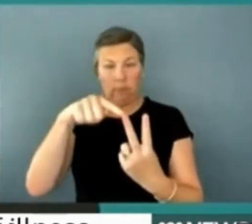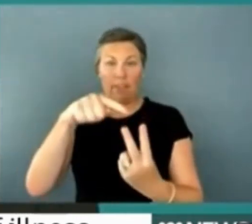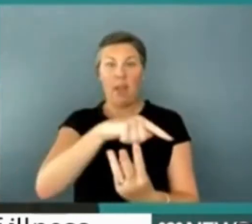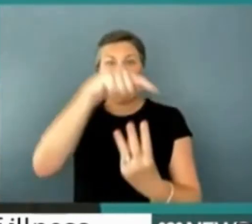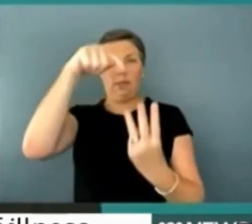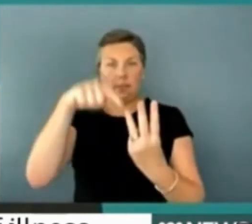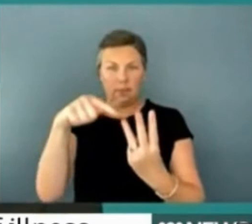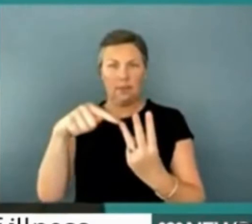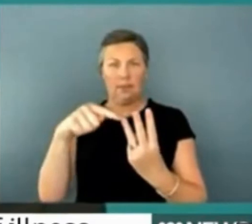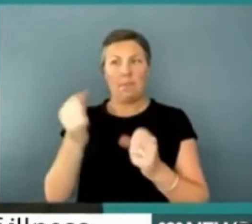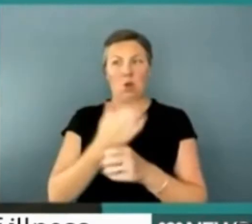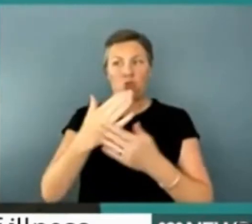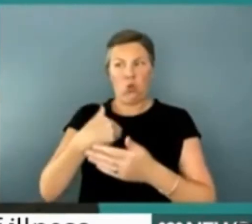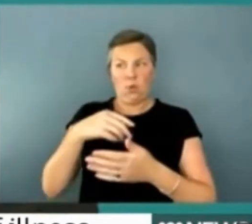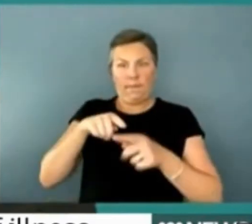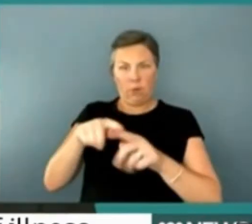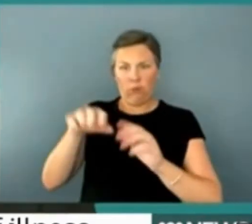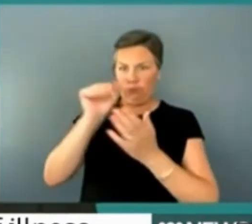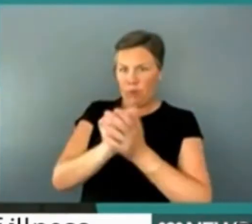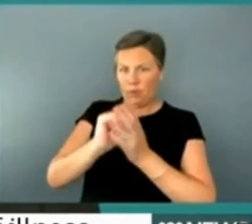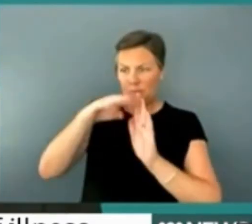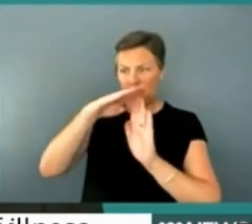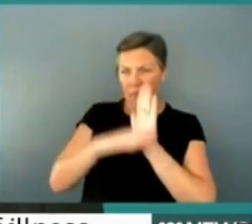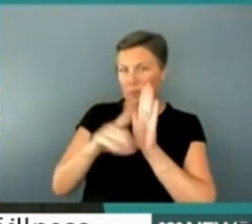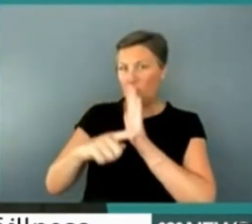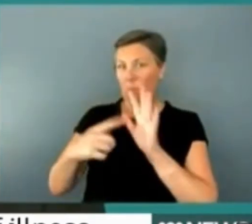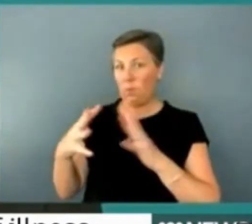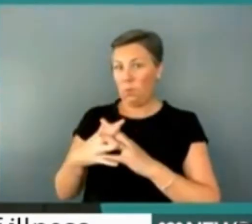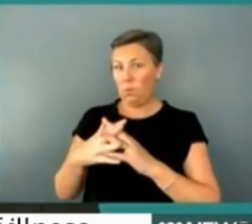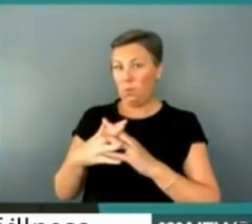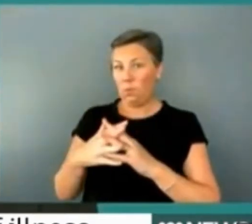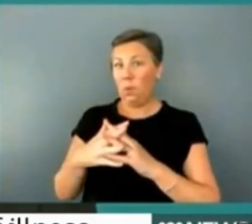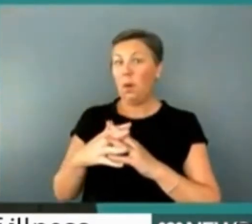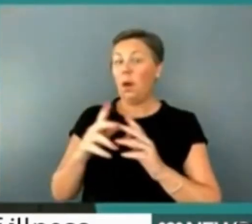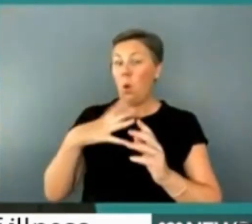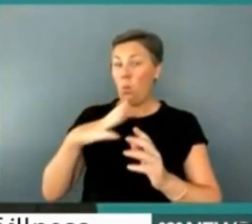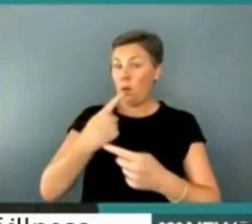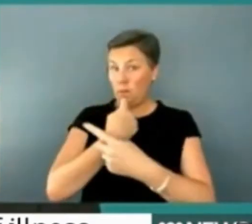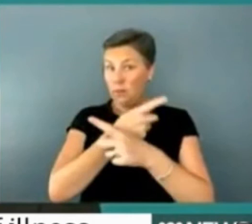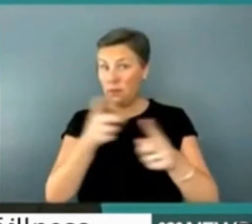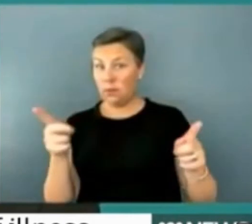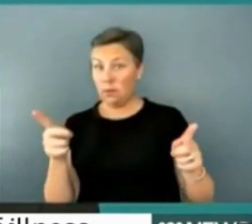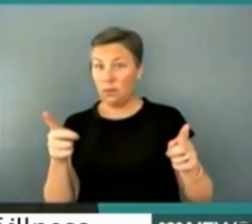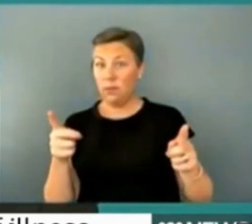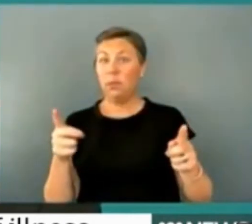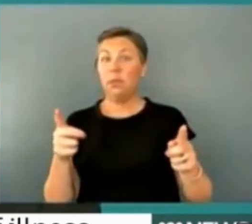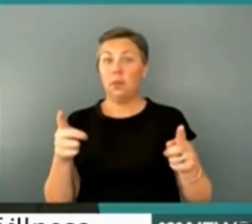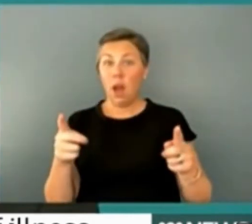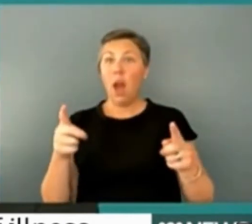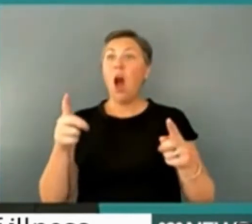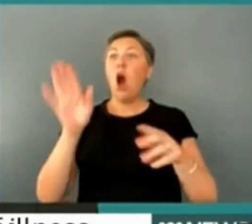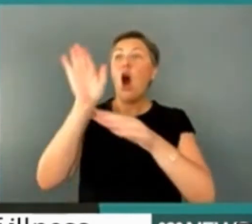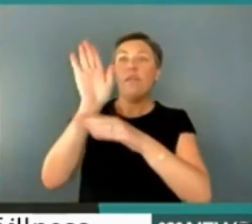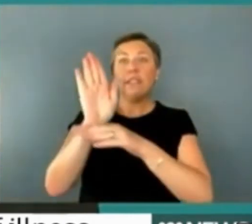to be clear, there is no vaccine anywhere in the world, in any country in the world, that has received its final